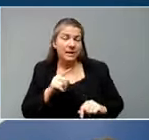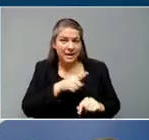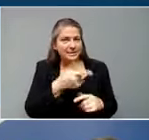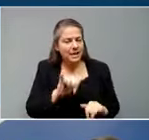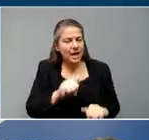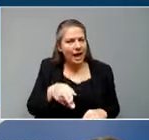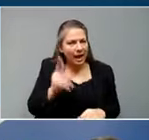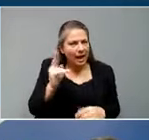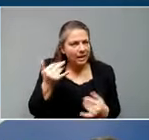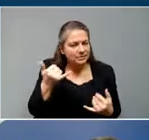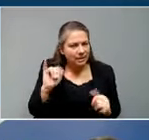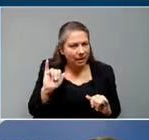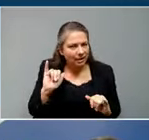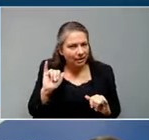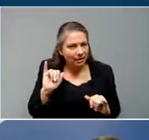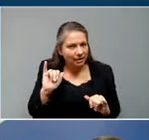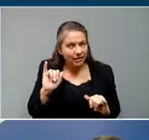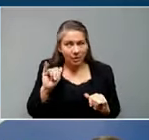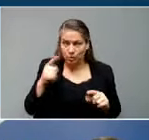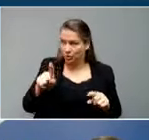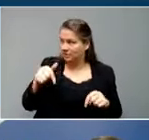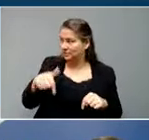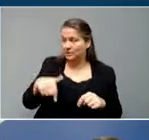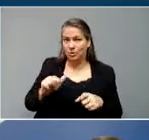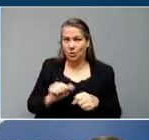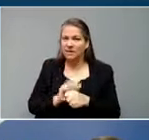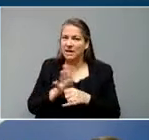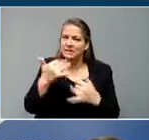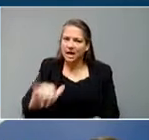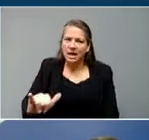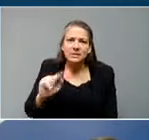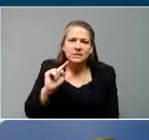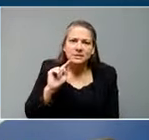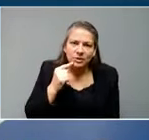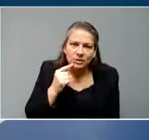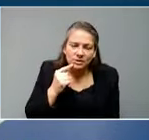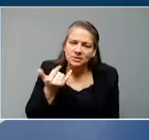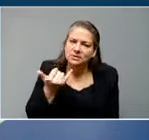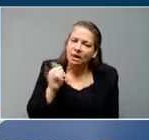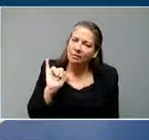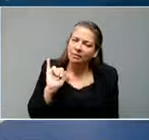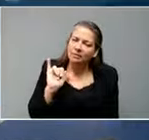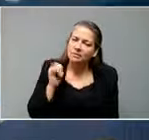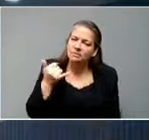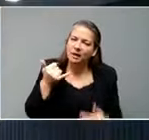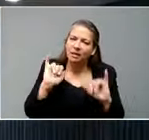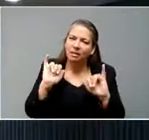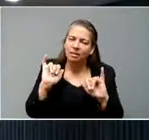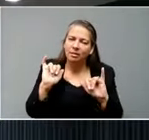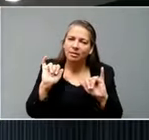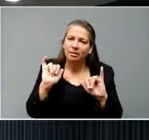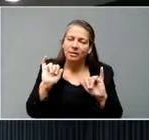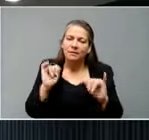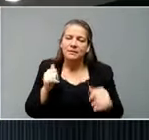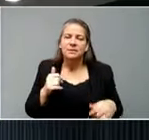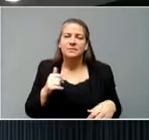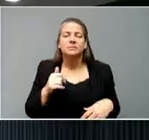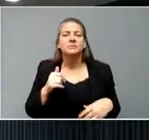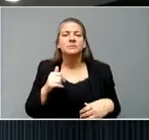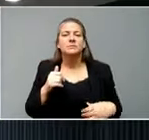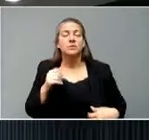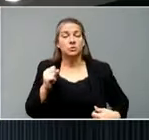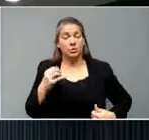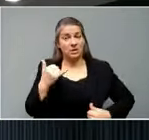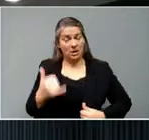in this pandemic. So it is still a very serious level that we are at. So some of the basic measures that we are taking